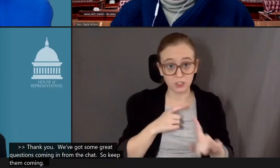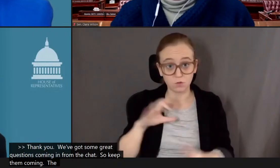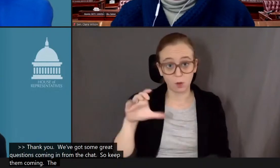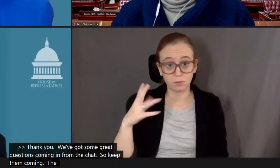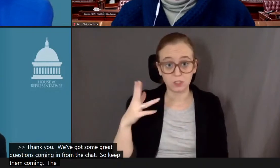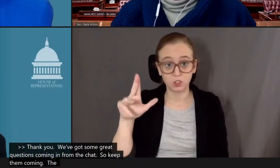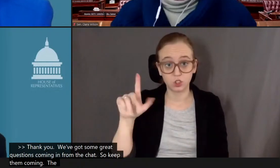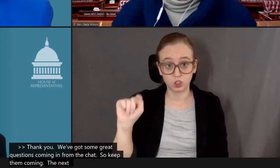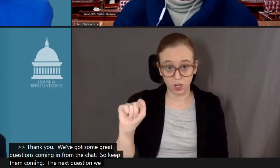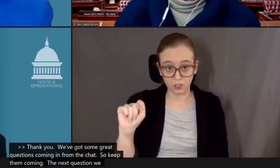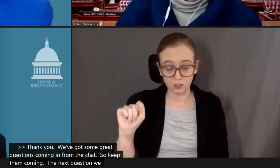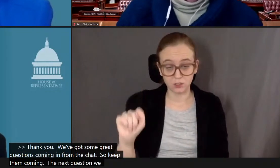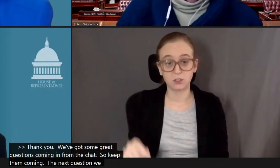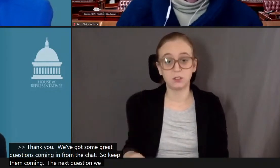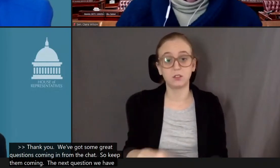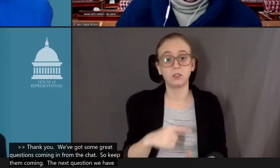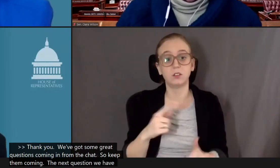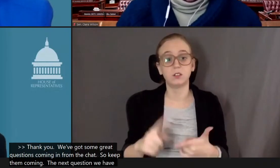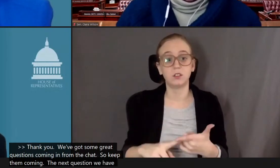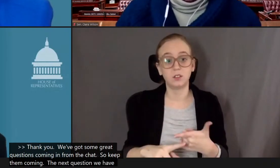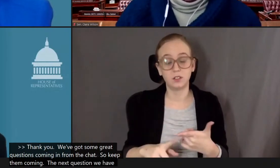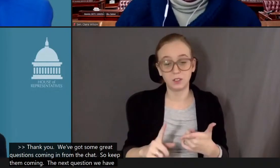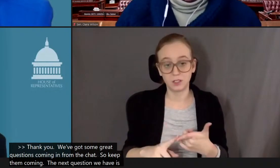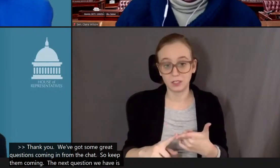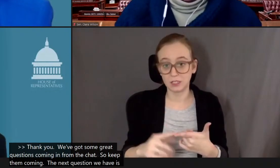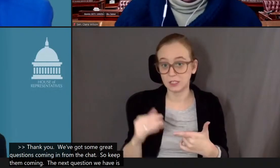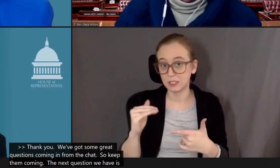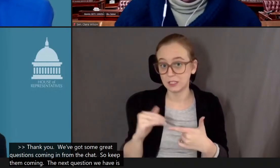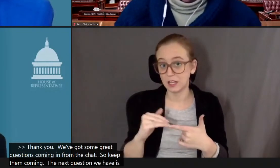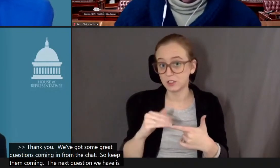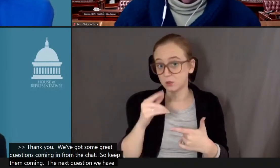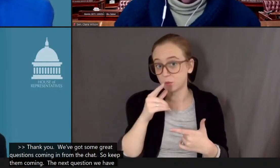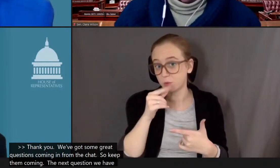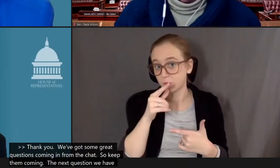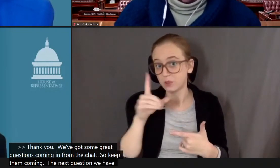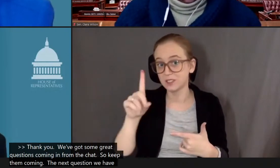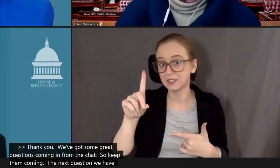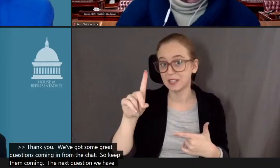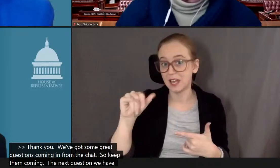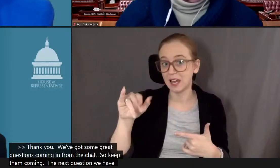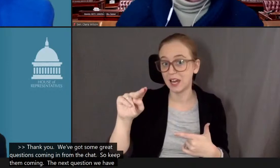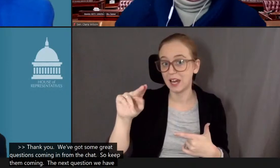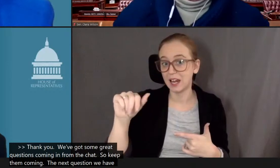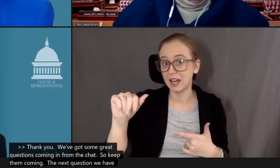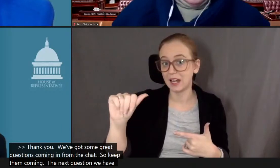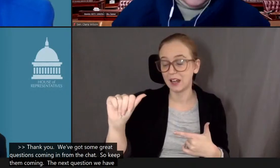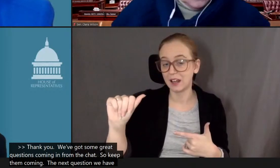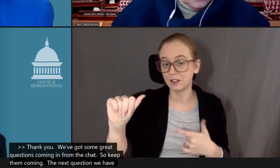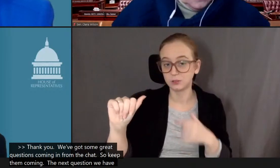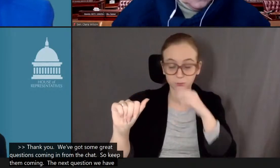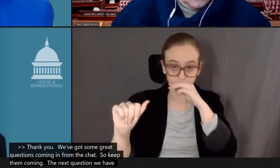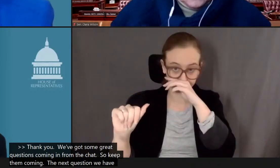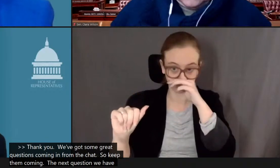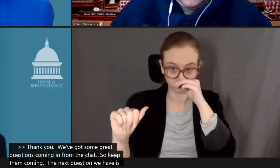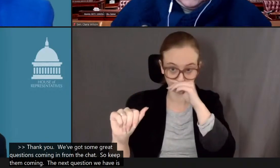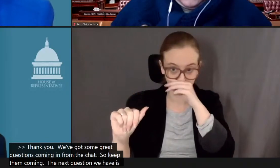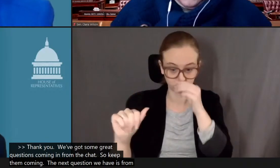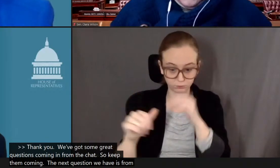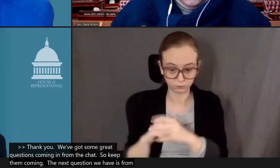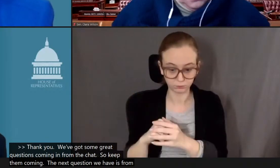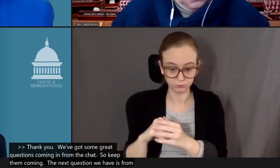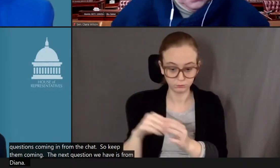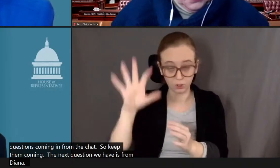have is for Diana. The question is, how can we reduce crime in federal